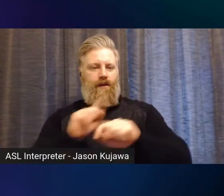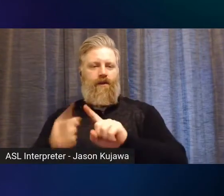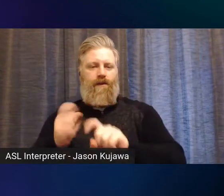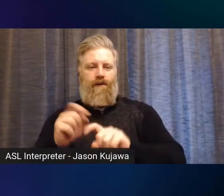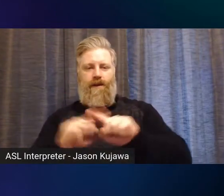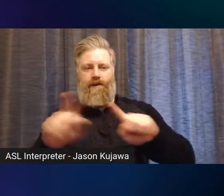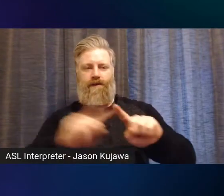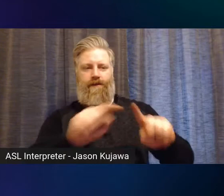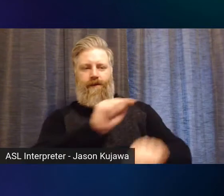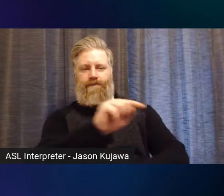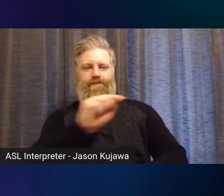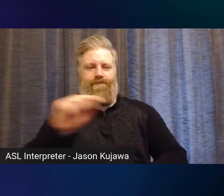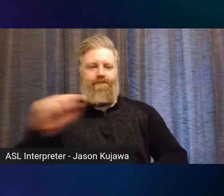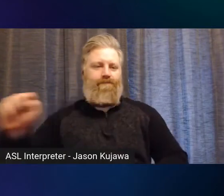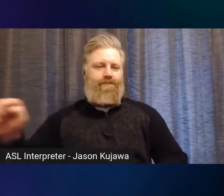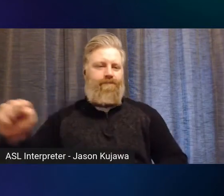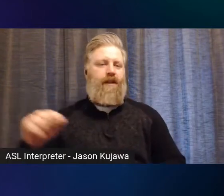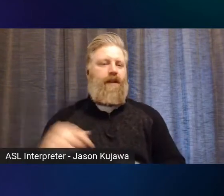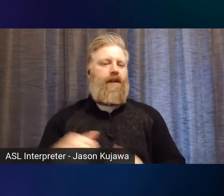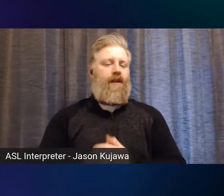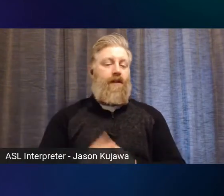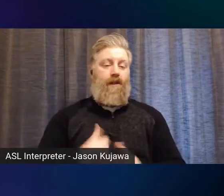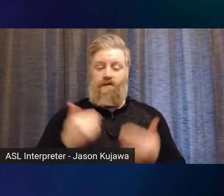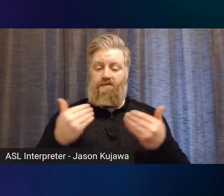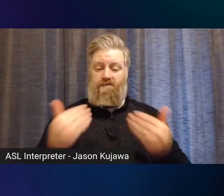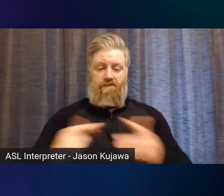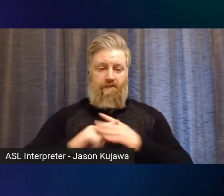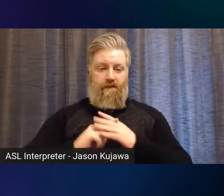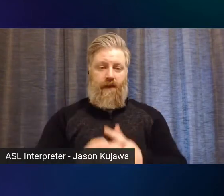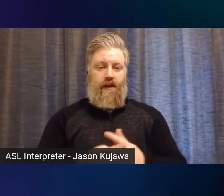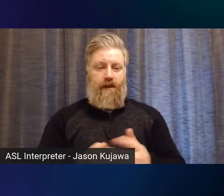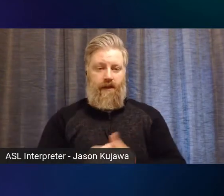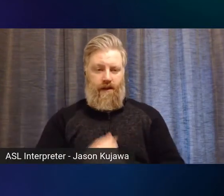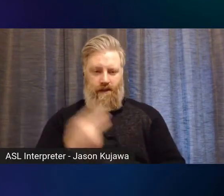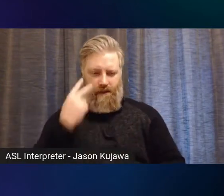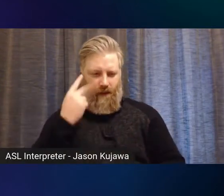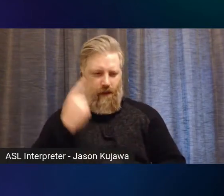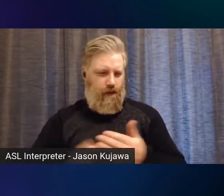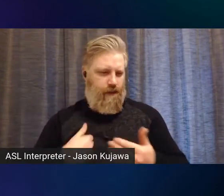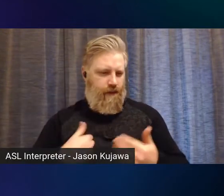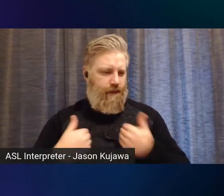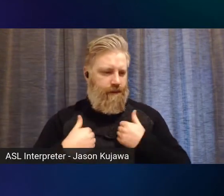so we're going to just jump right in. Let me see what we have here.